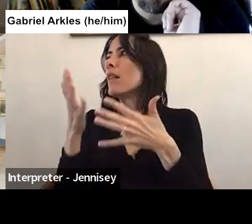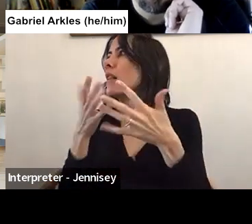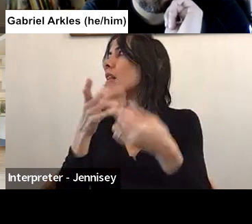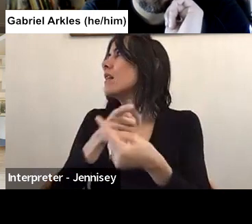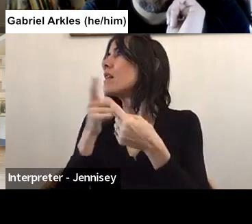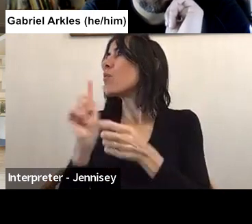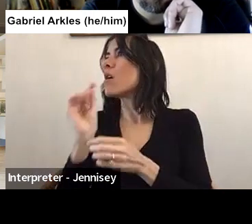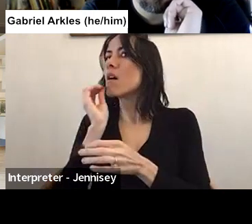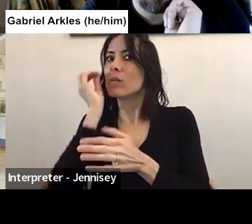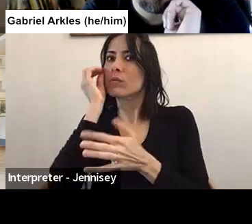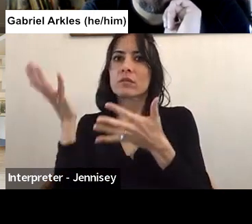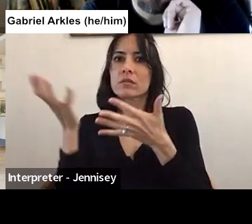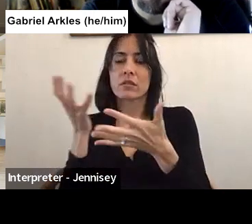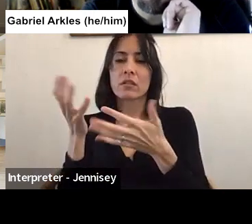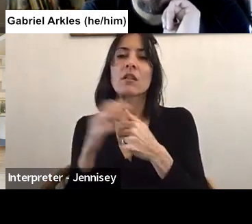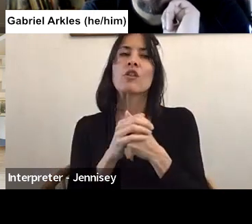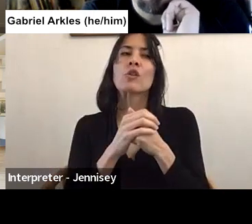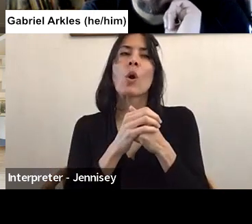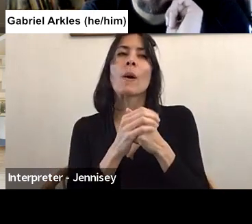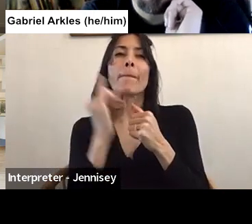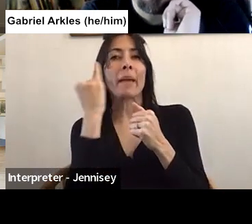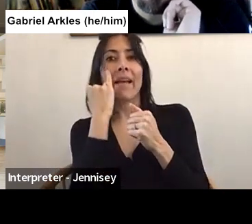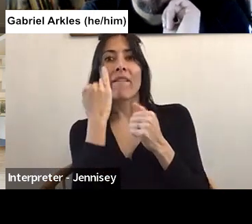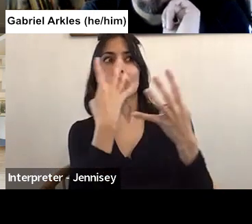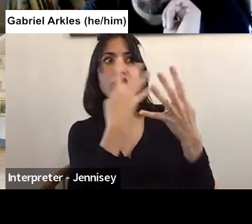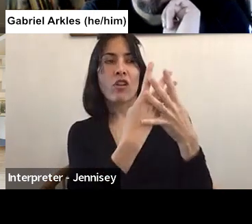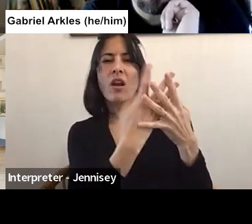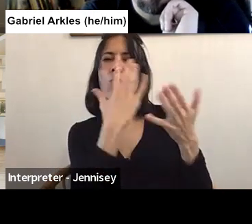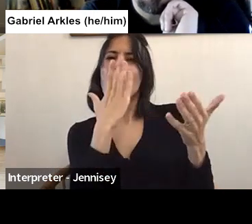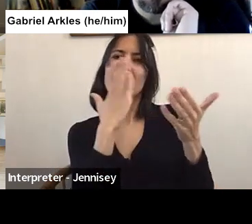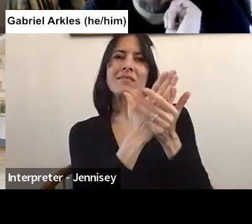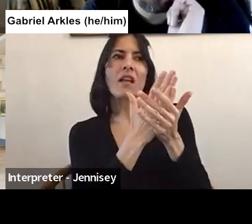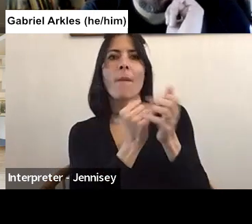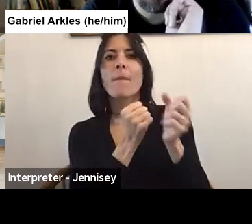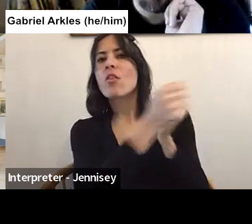talking about the abolition of other oppressive systems, homelessness,